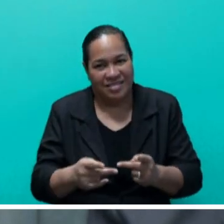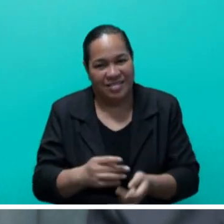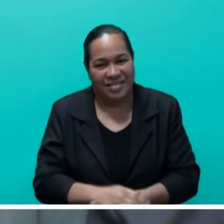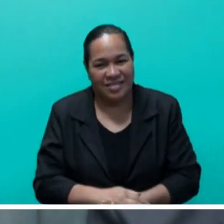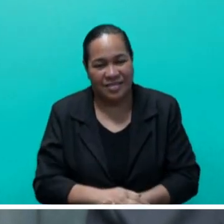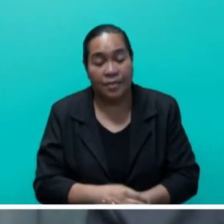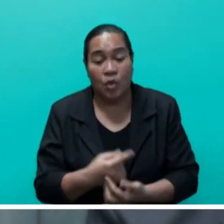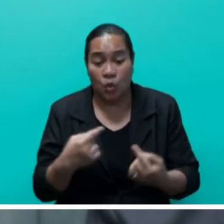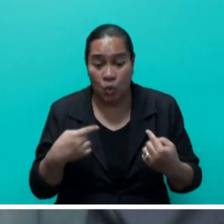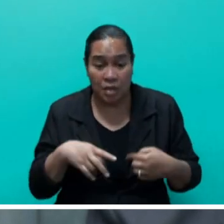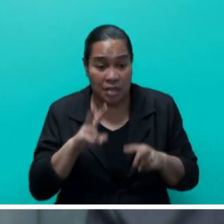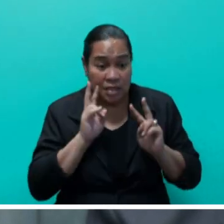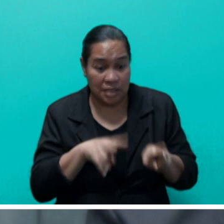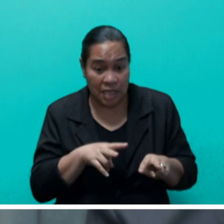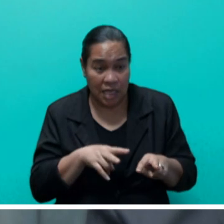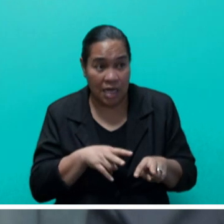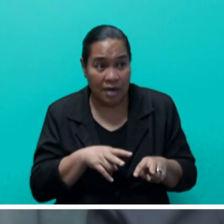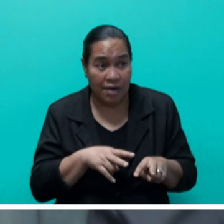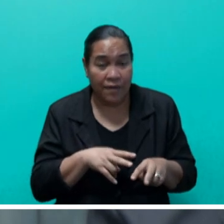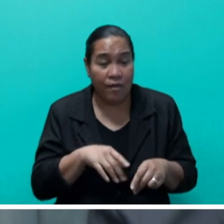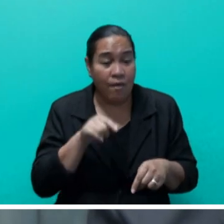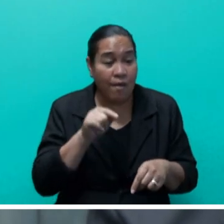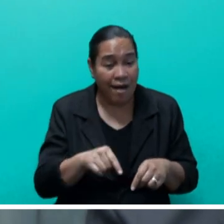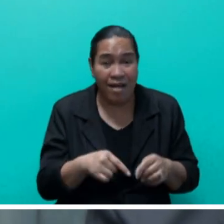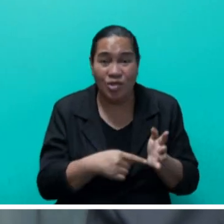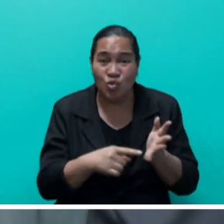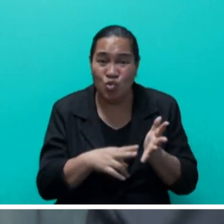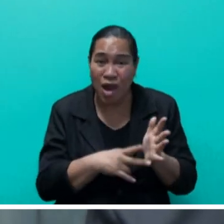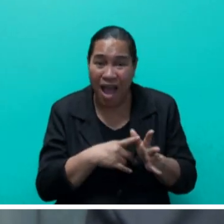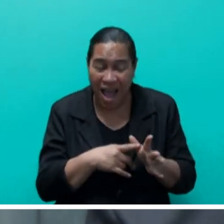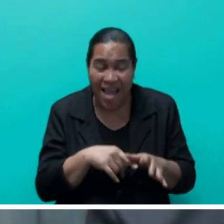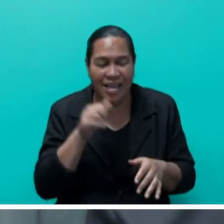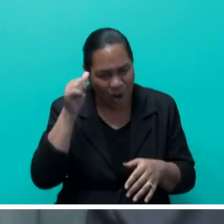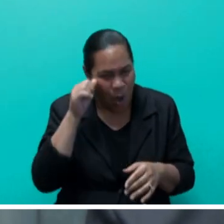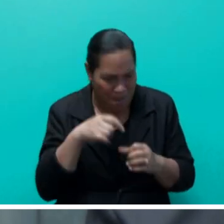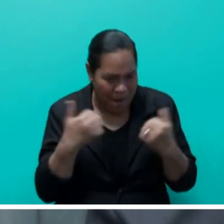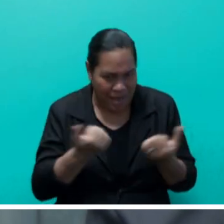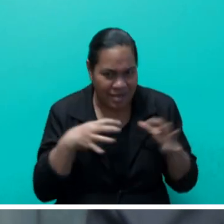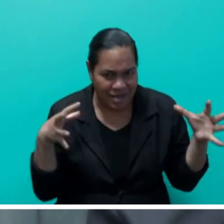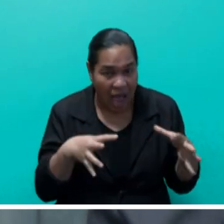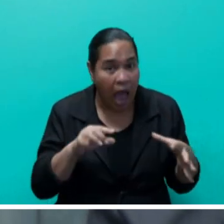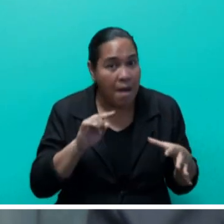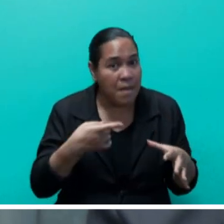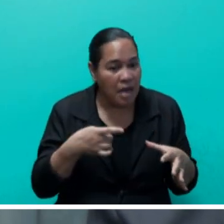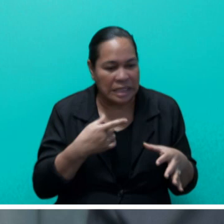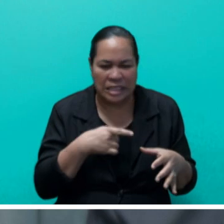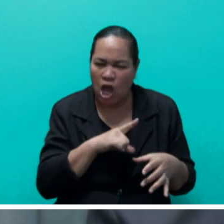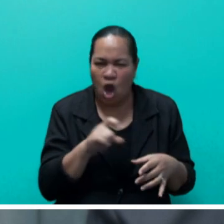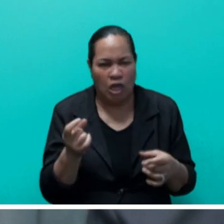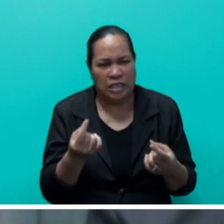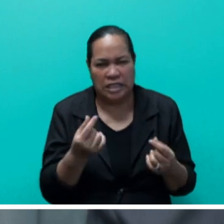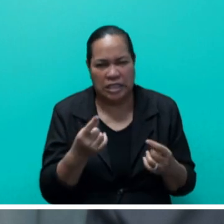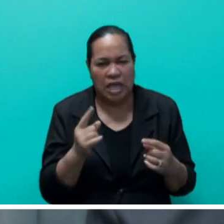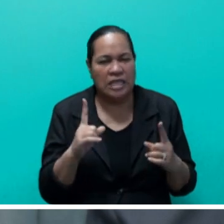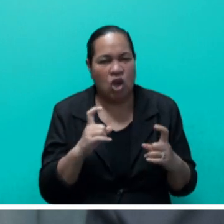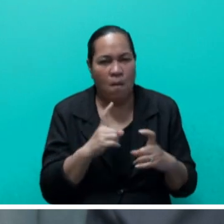currently seeing a constant and steady supply of tuna, we are also mindful that due to the complexity of the tuna